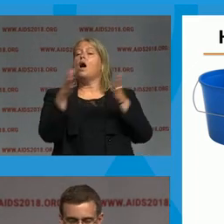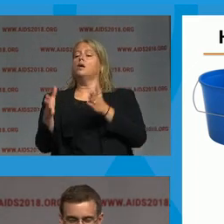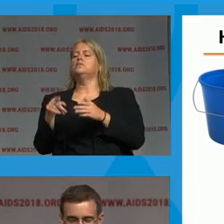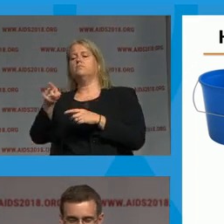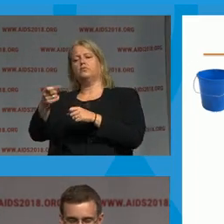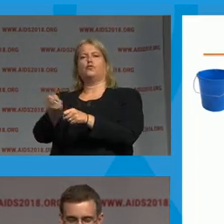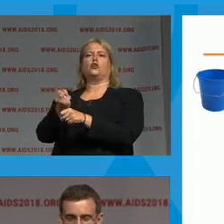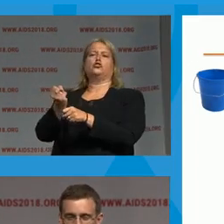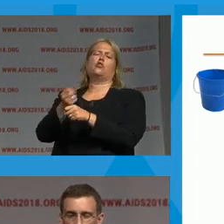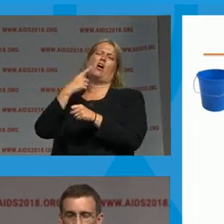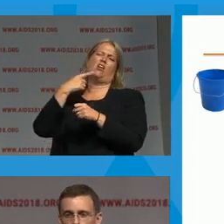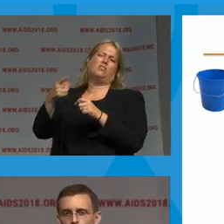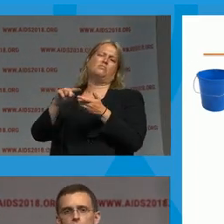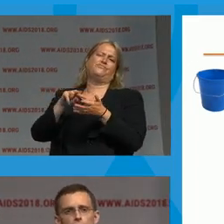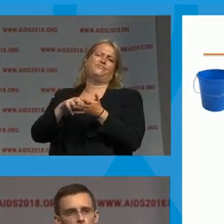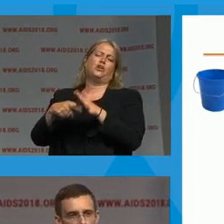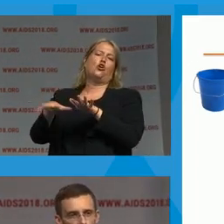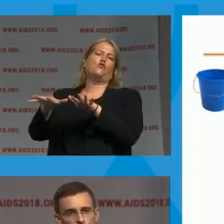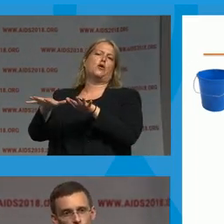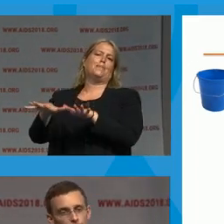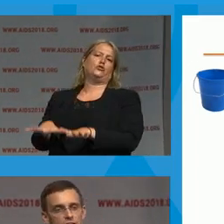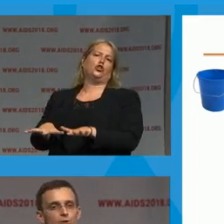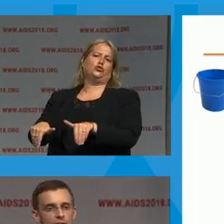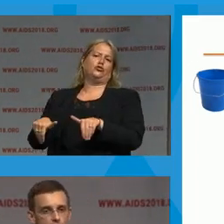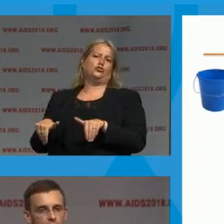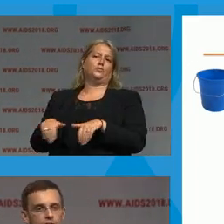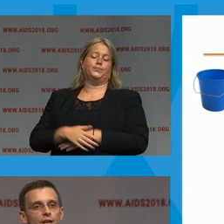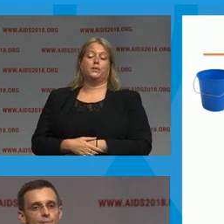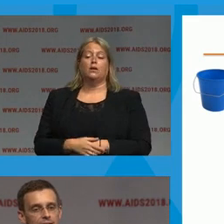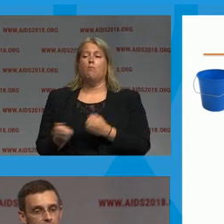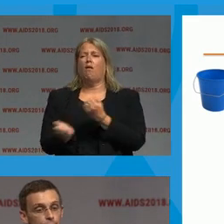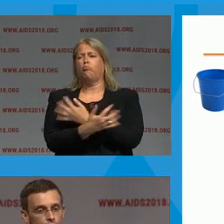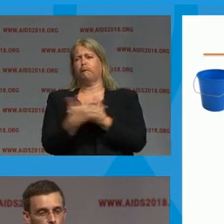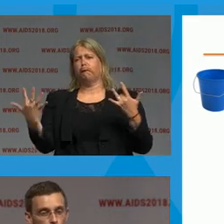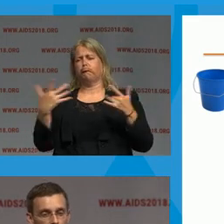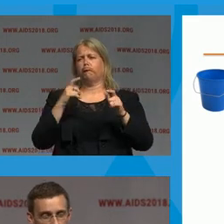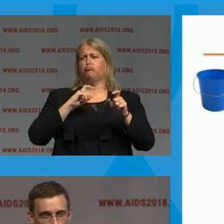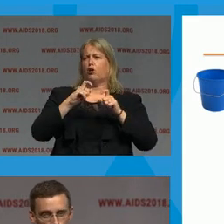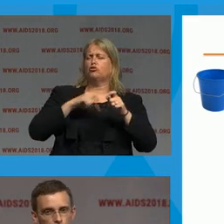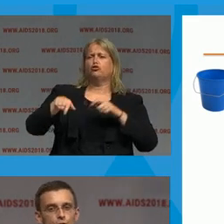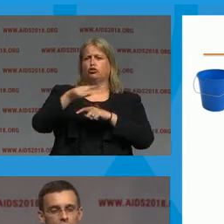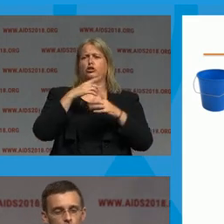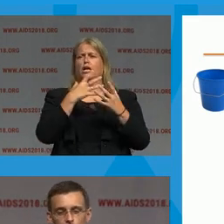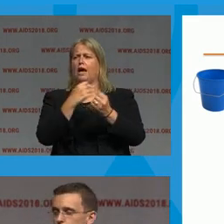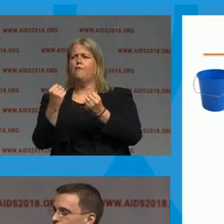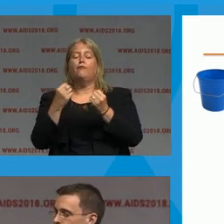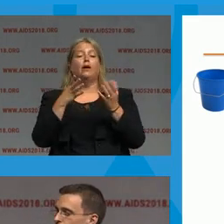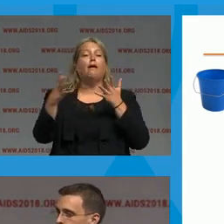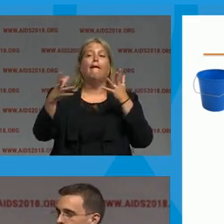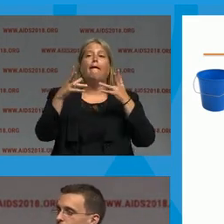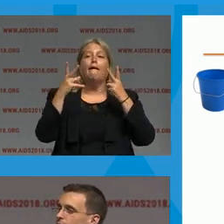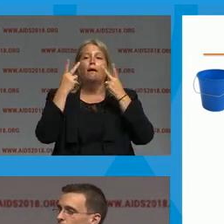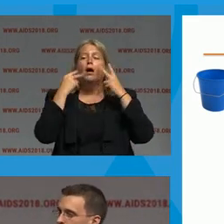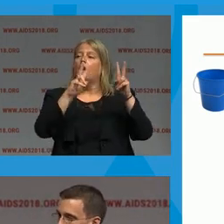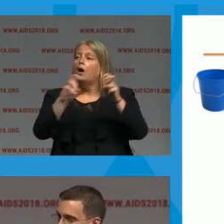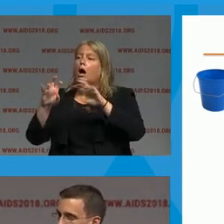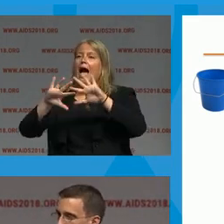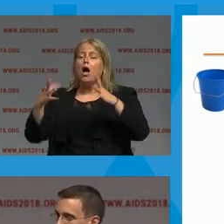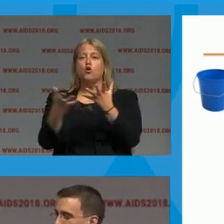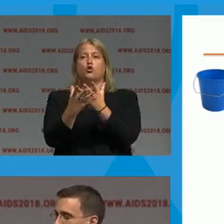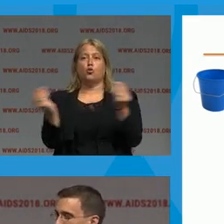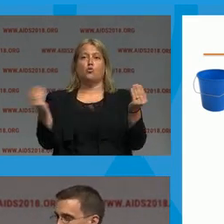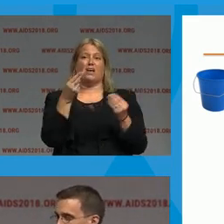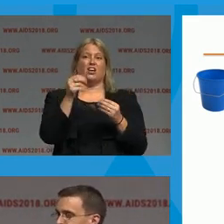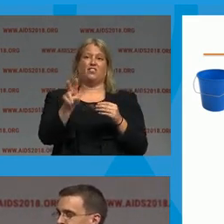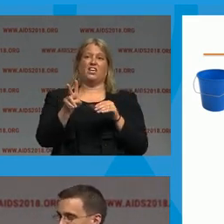remission. So there are a number of therapeutic strategies that are being pursued right now to try to cure HIV infection, and we can break them up